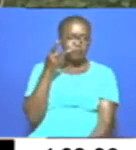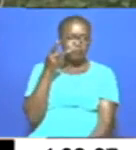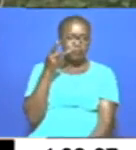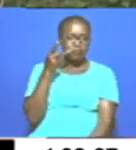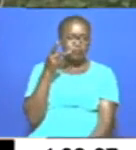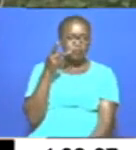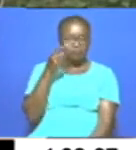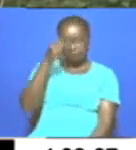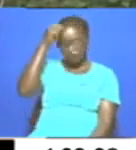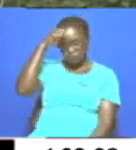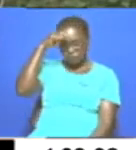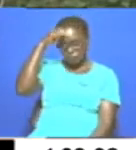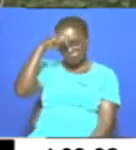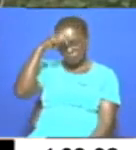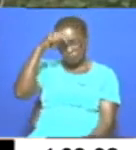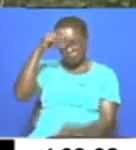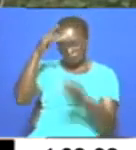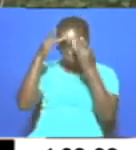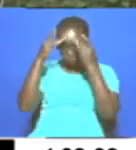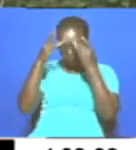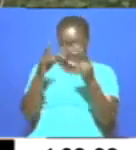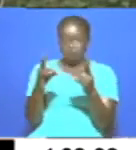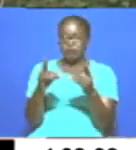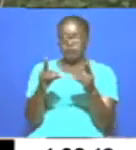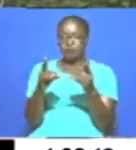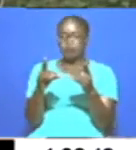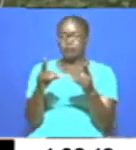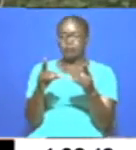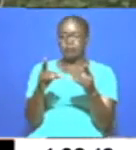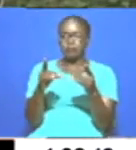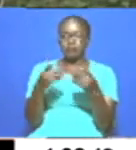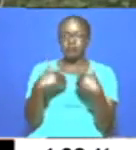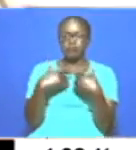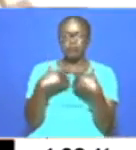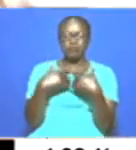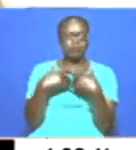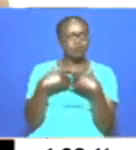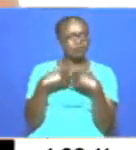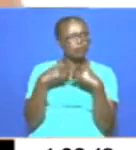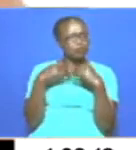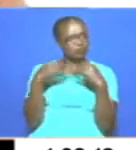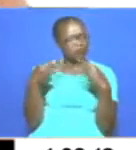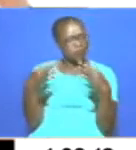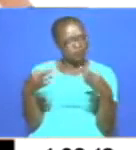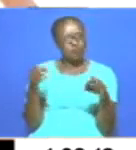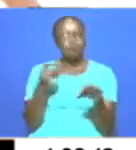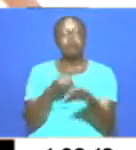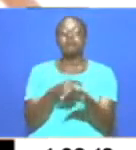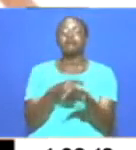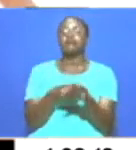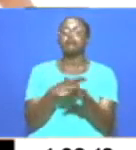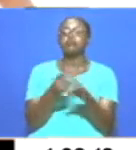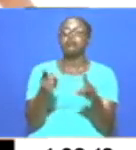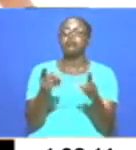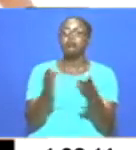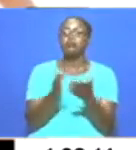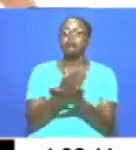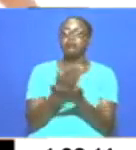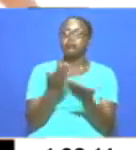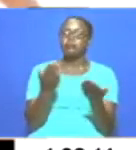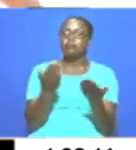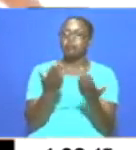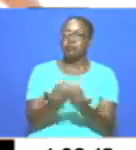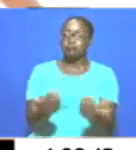wise decision. I know it took a lot of time, but some of the